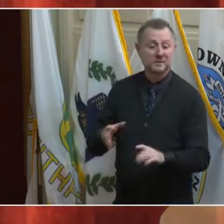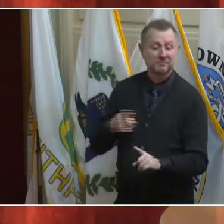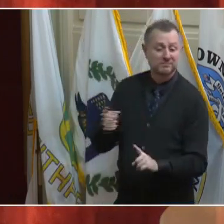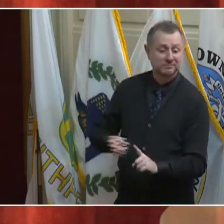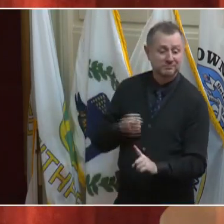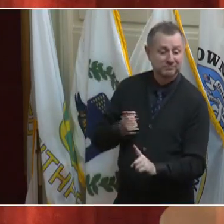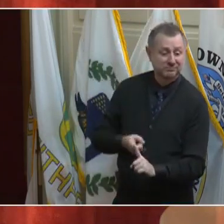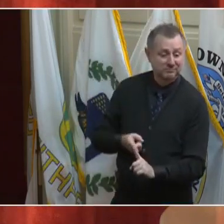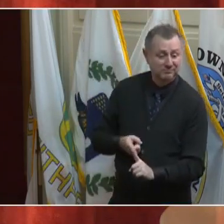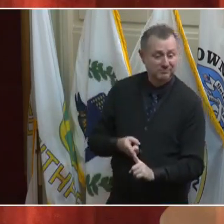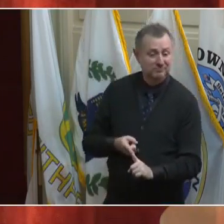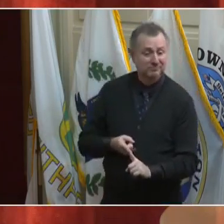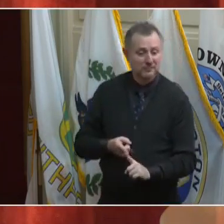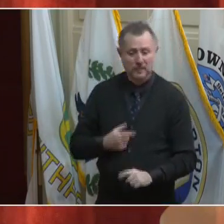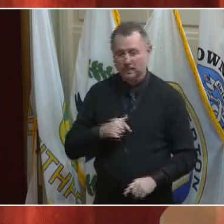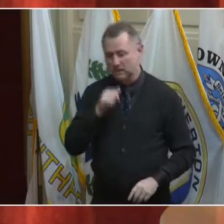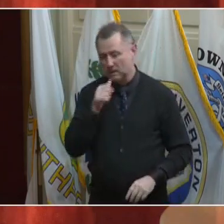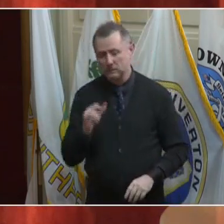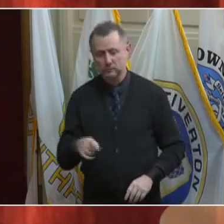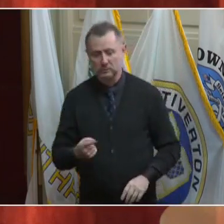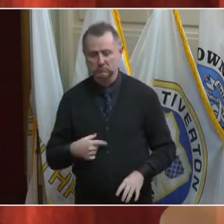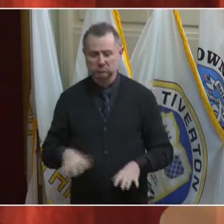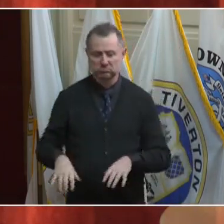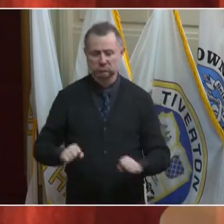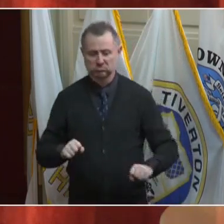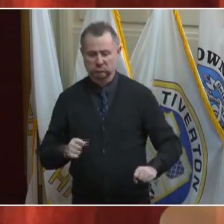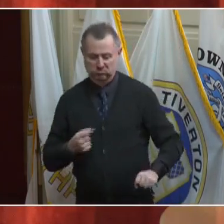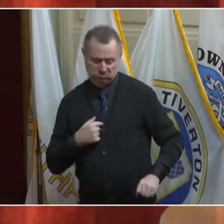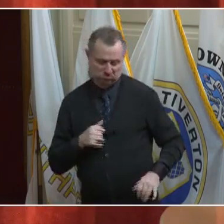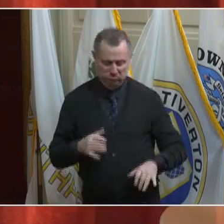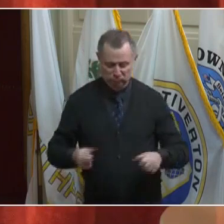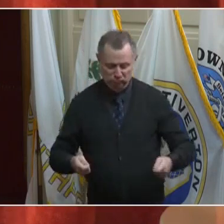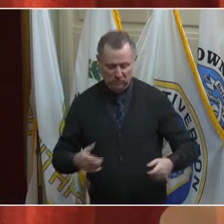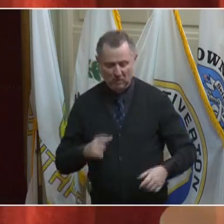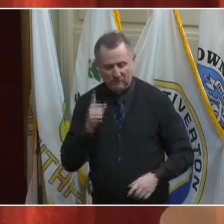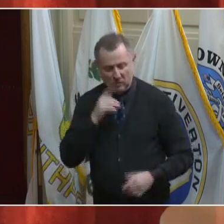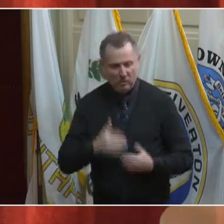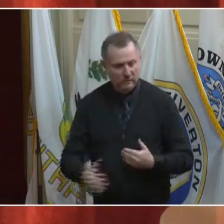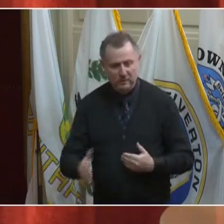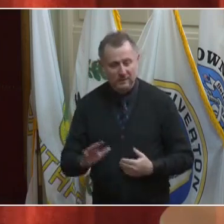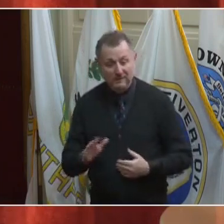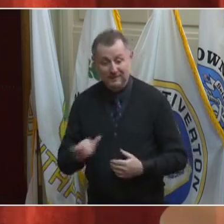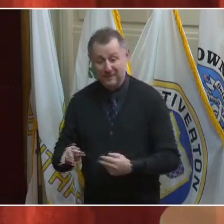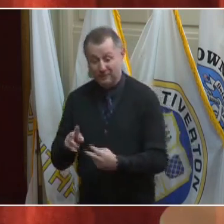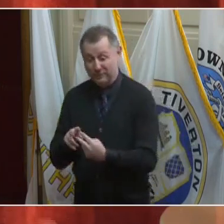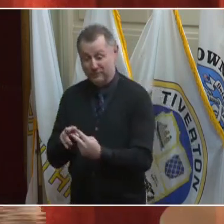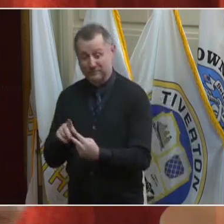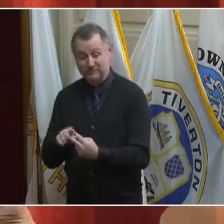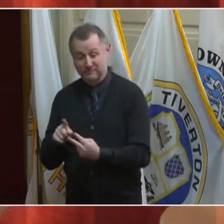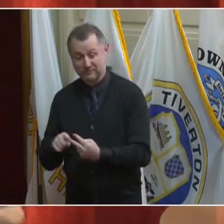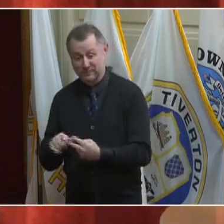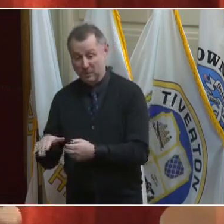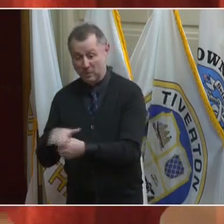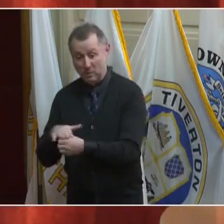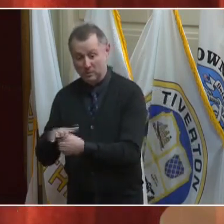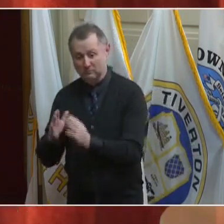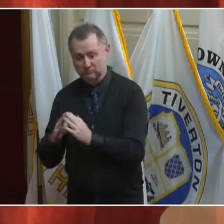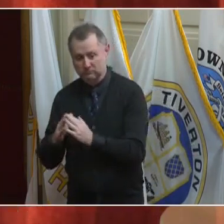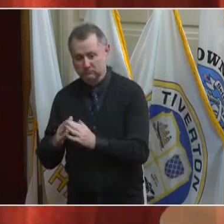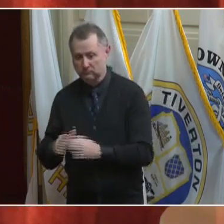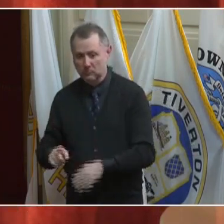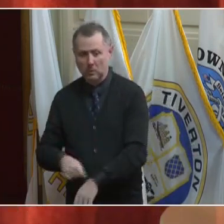it is not forever. The state has intervened in two local school districts, one for far too